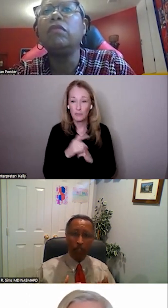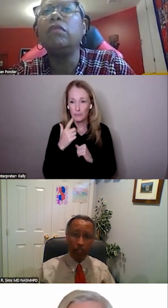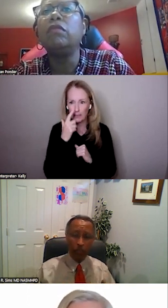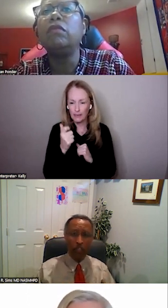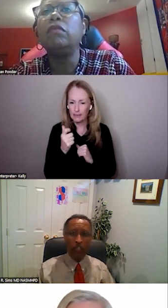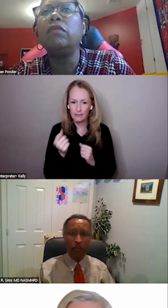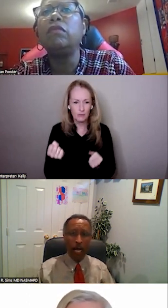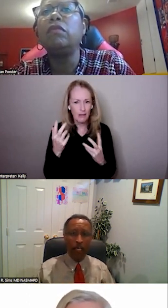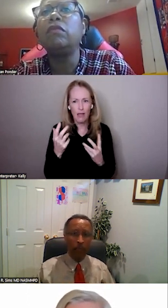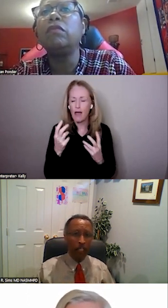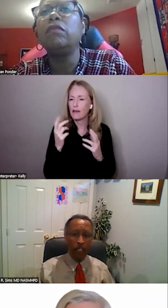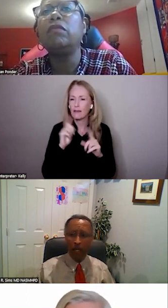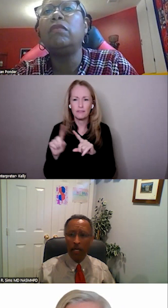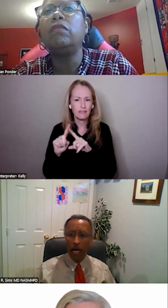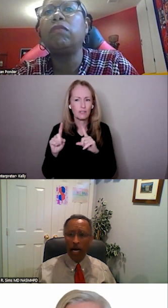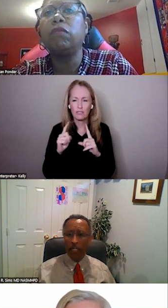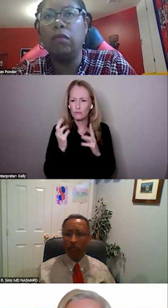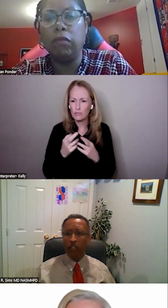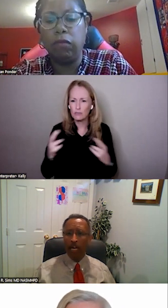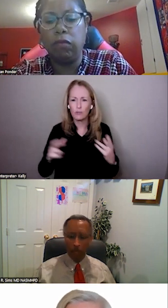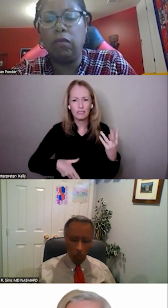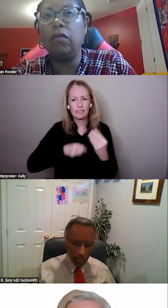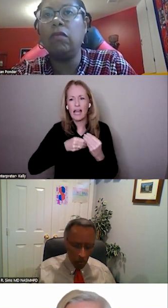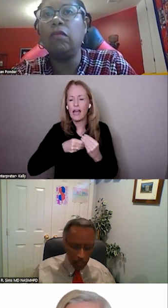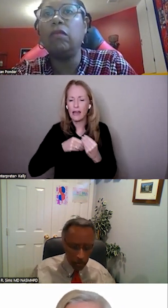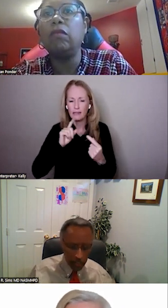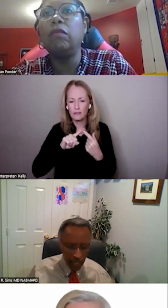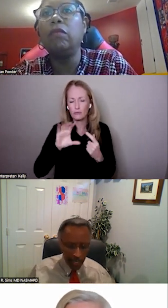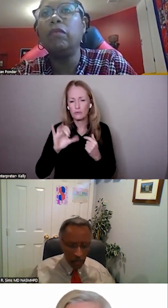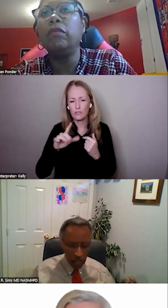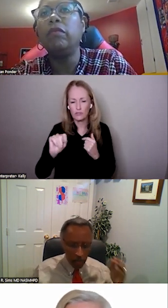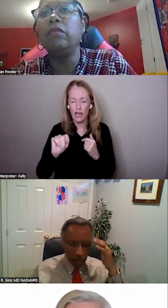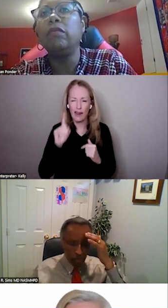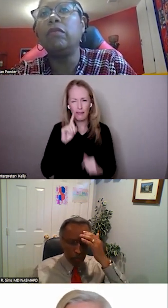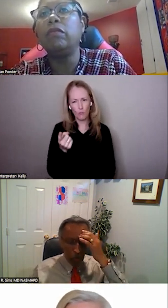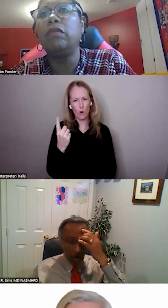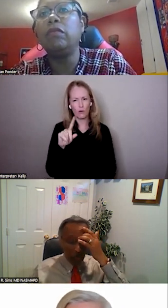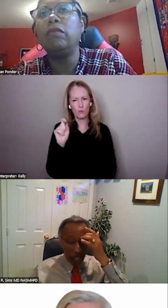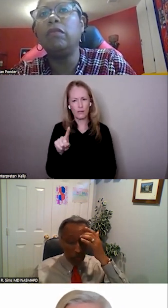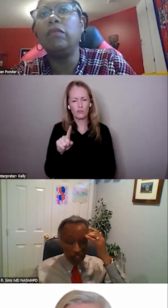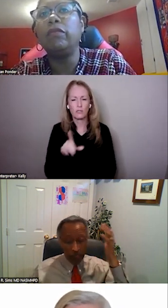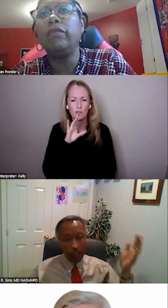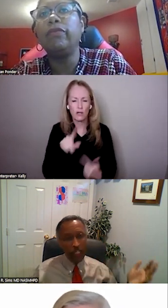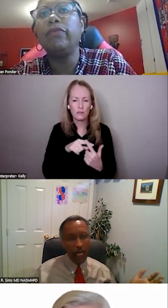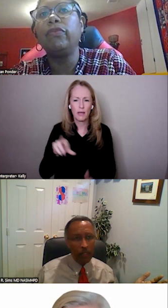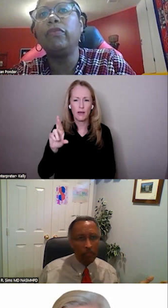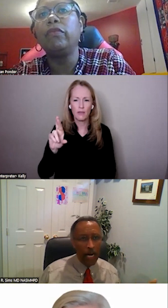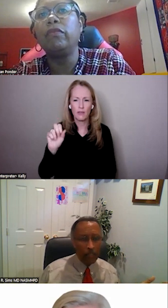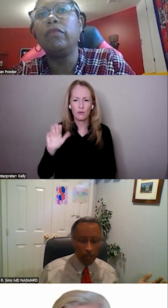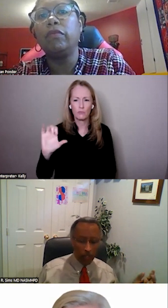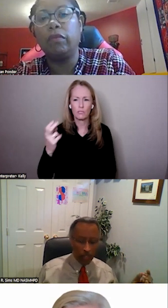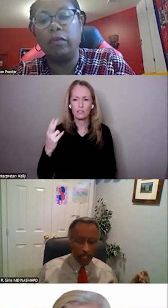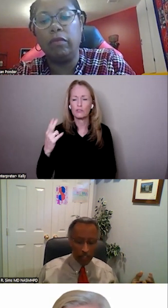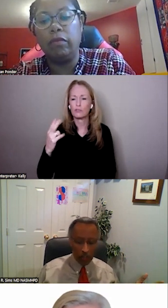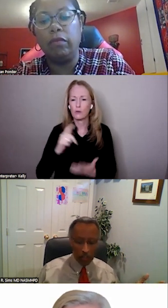lot of rich resources that were added within there. I think there was maybe one question that talked about the REACH program, whether it was affiliated